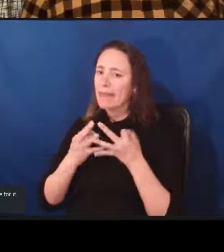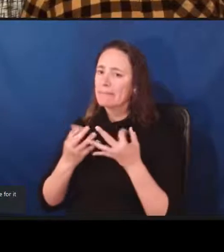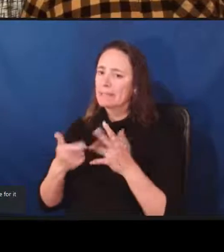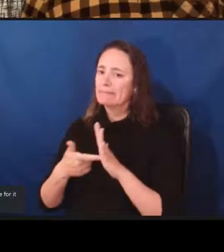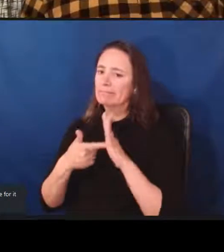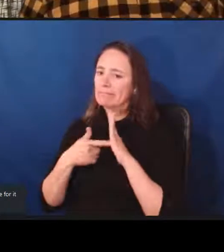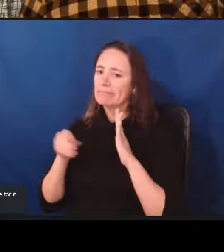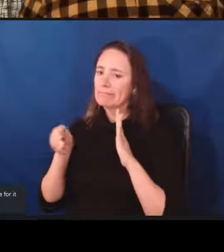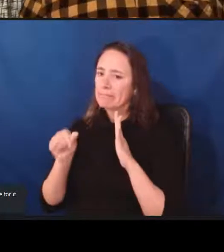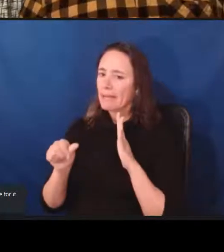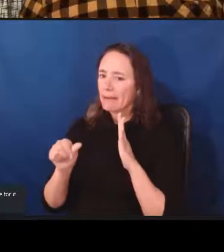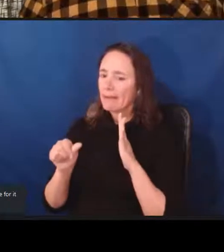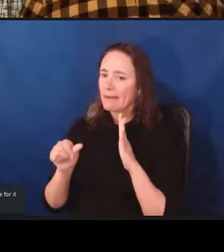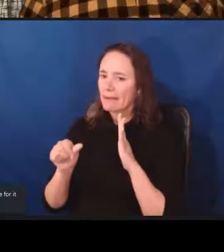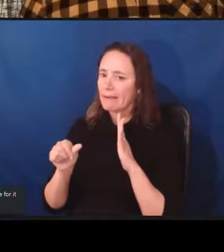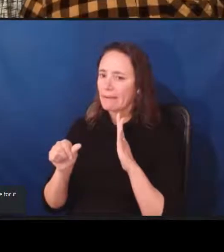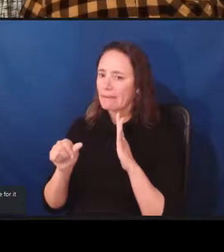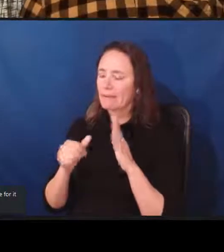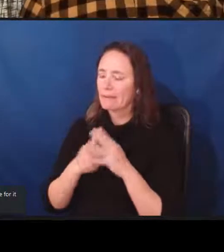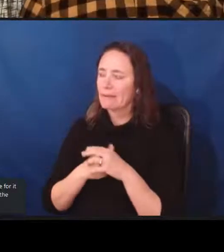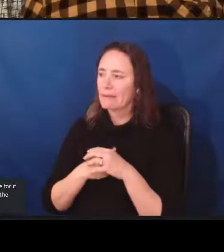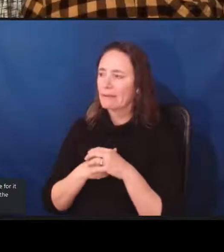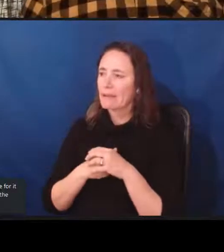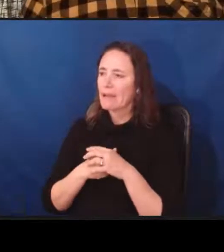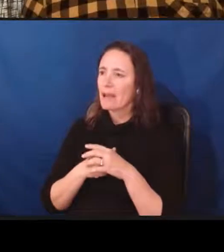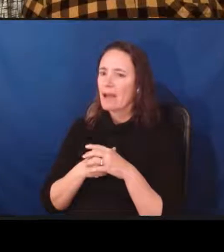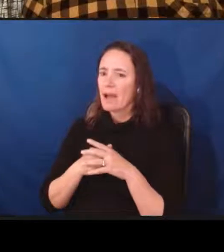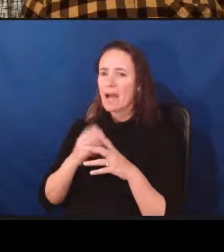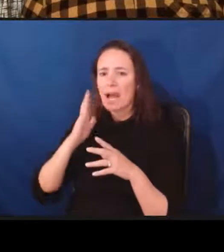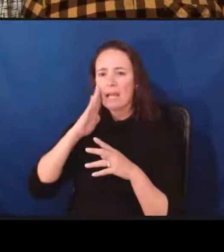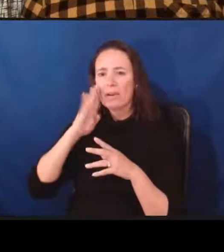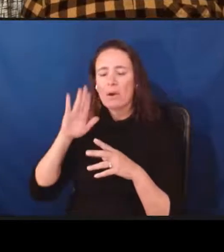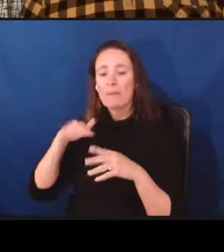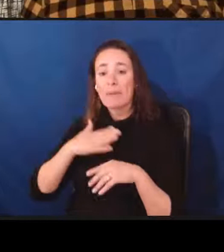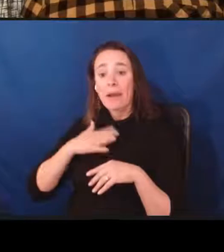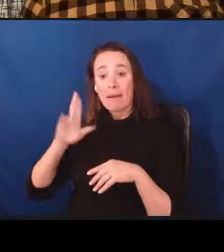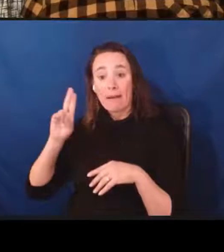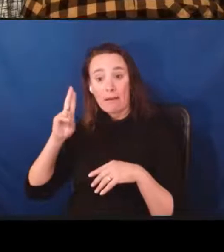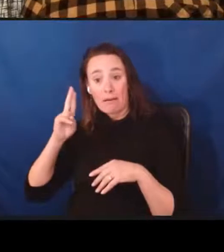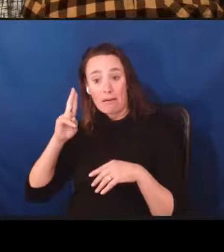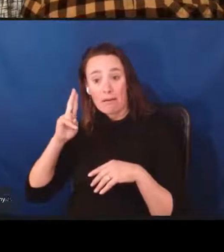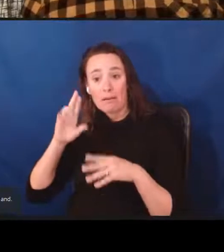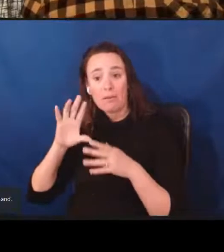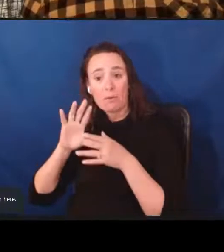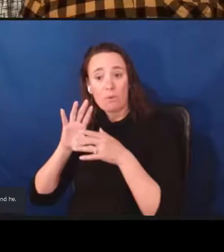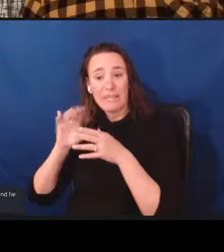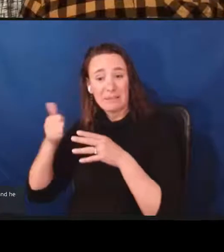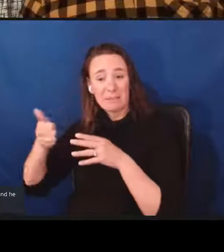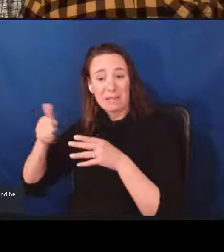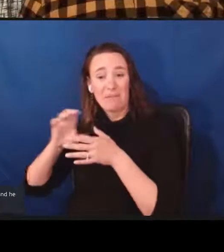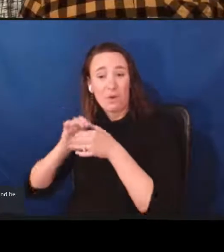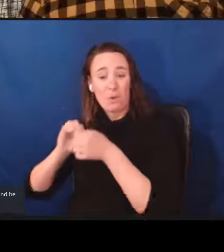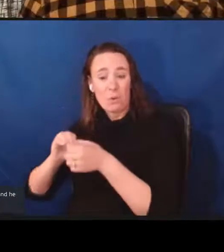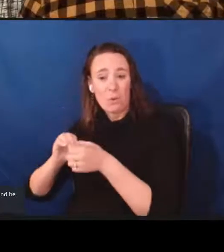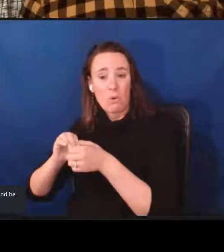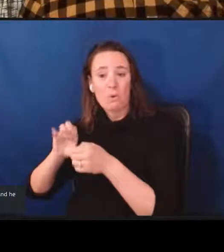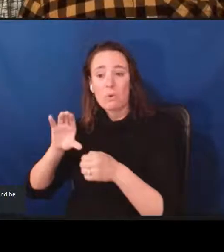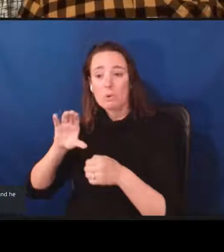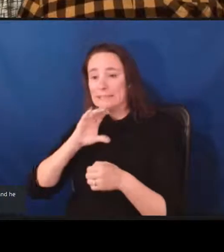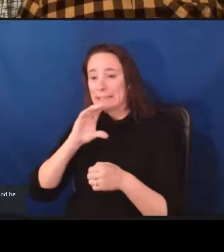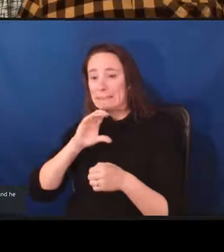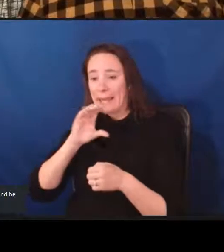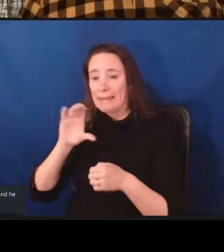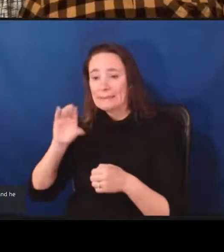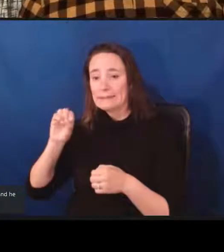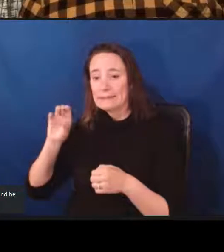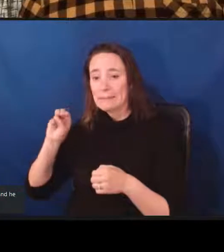because my uncle at the time owned a cement company, and he came, and my dad is